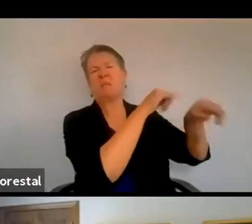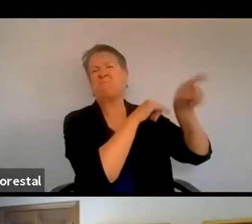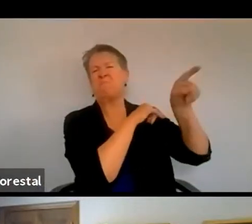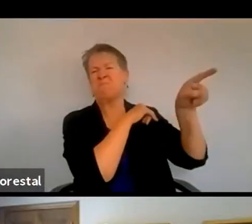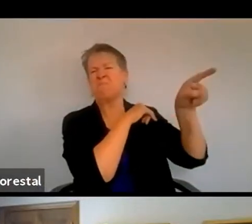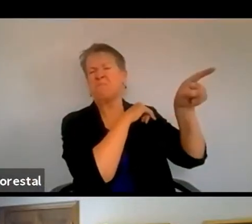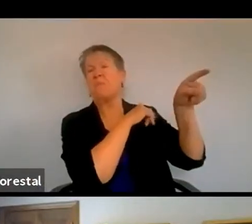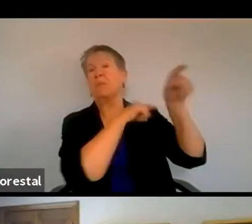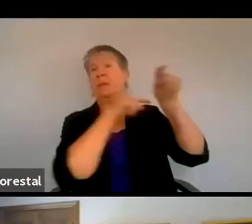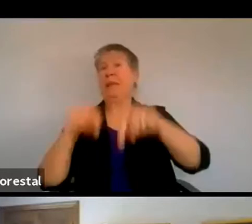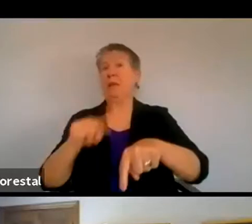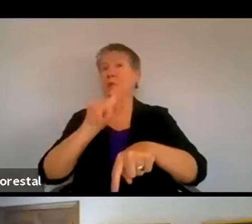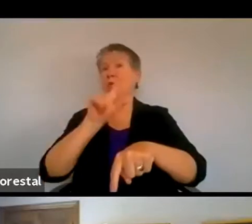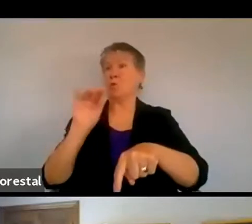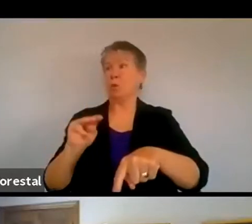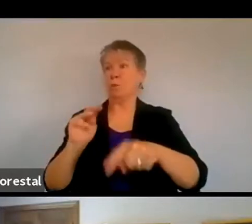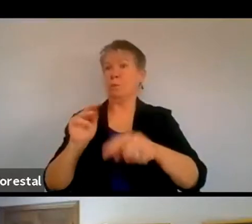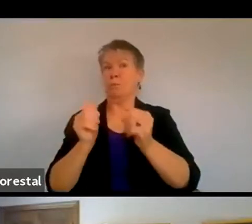least,